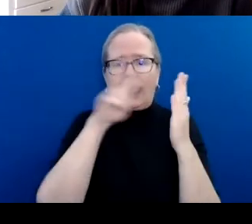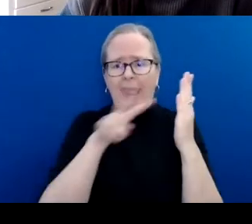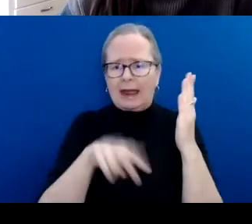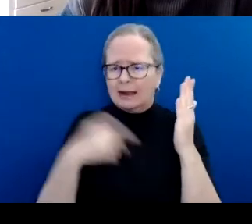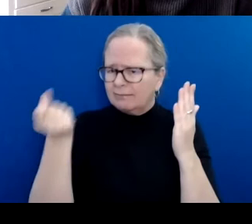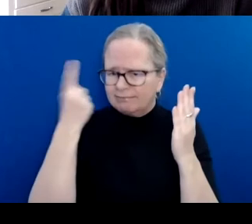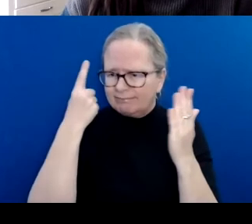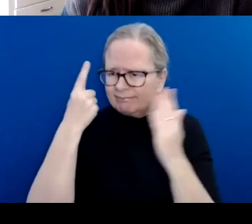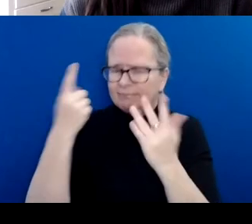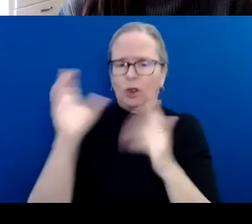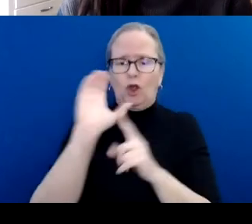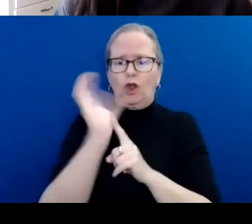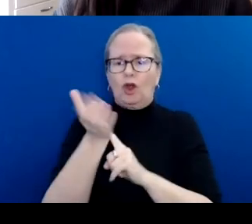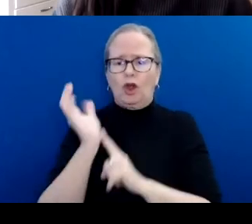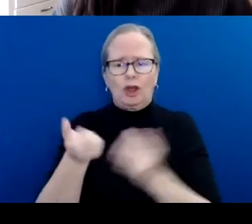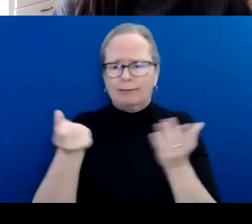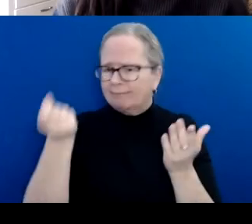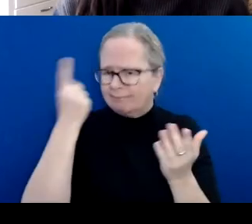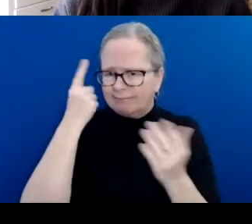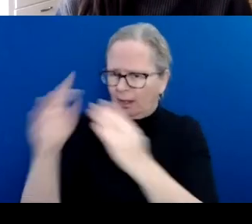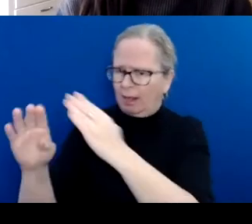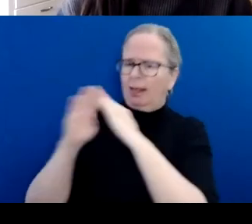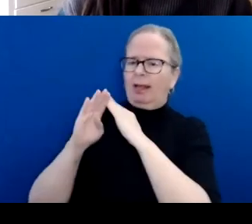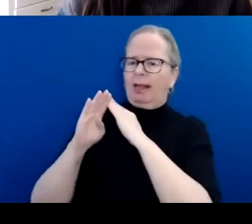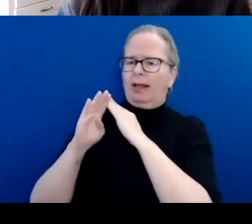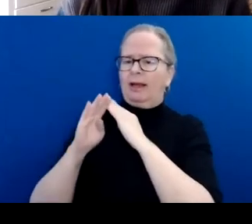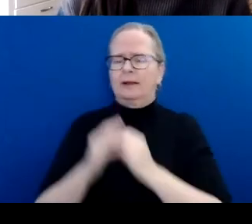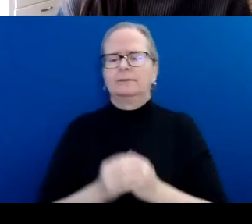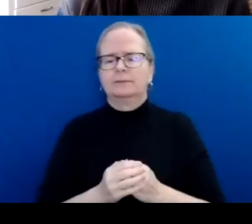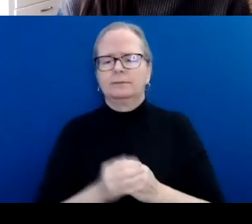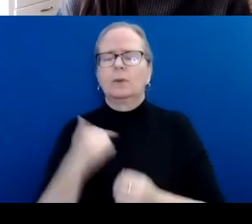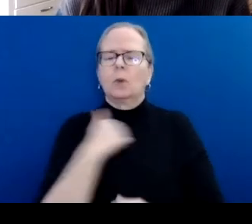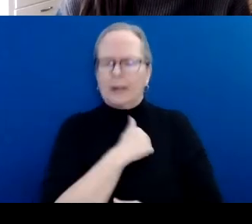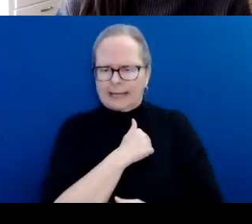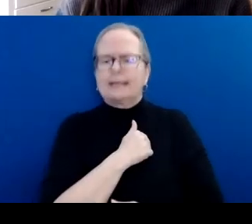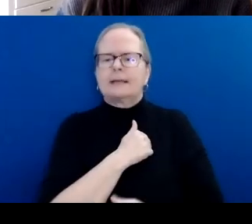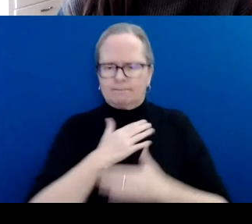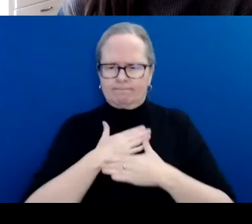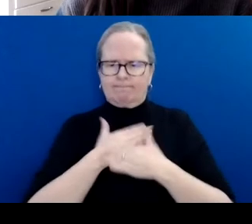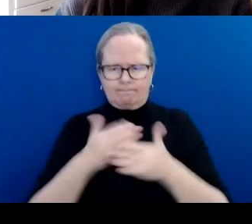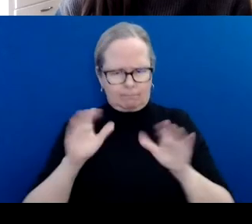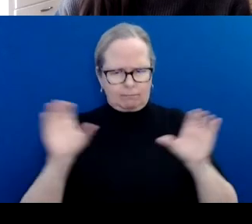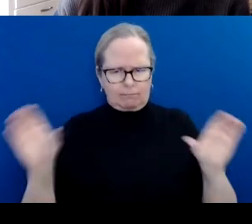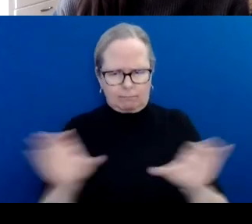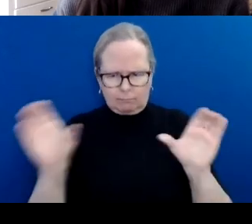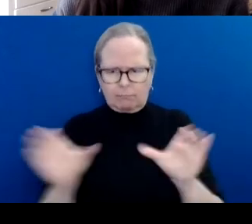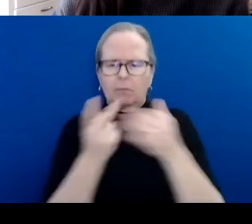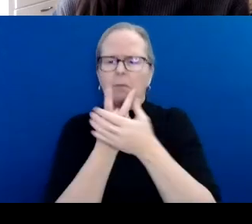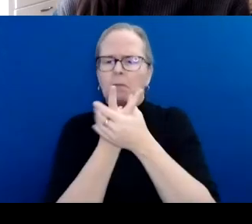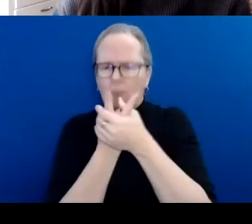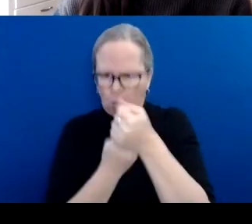We acknowledge that our actions, both conscious and unconscious, past and present,